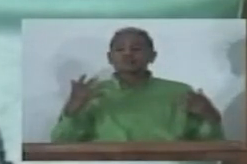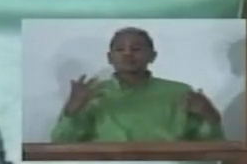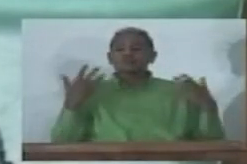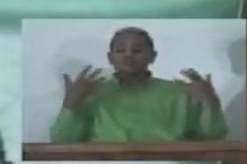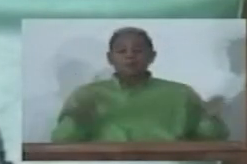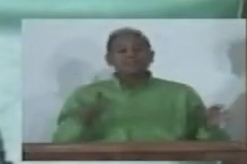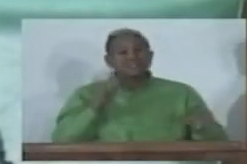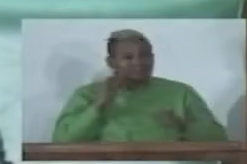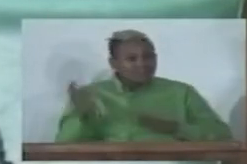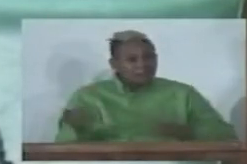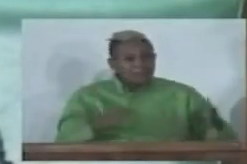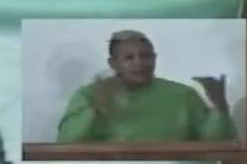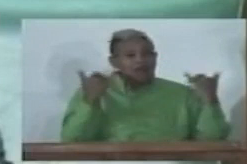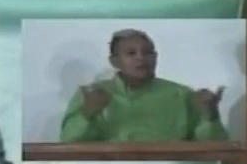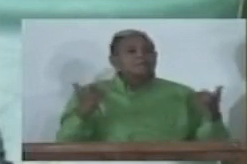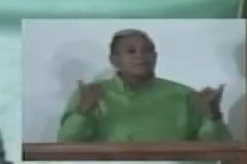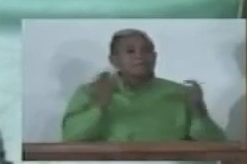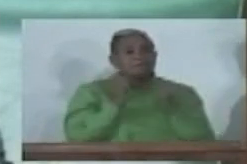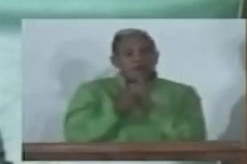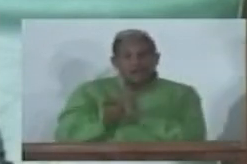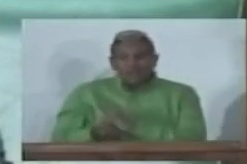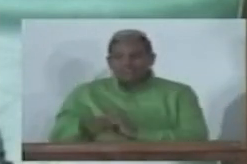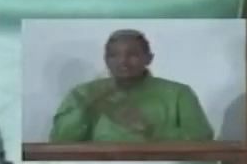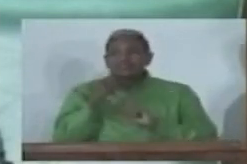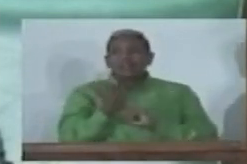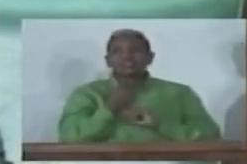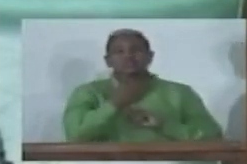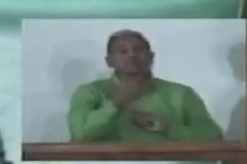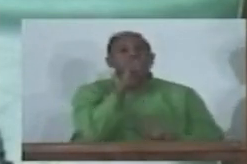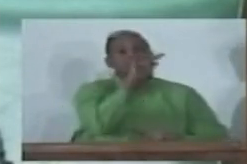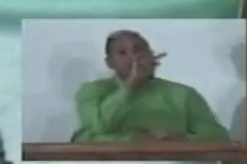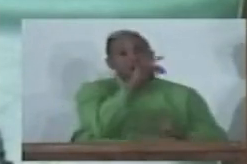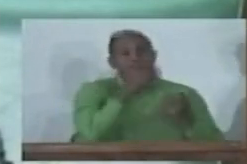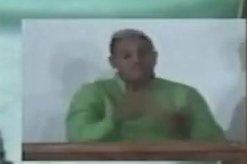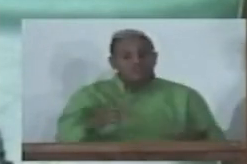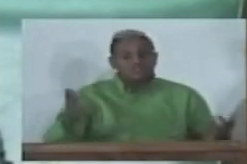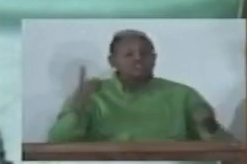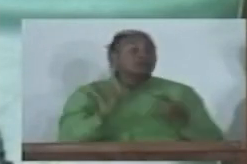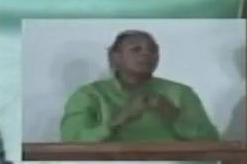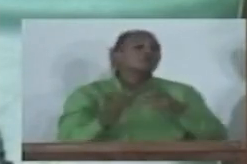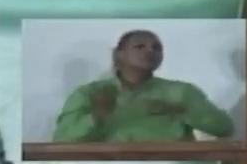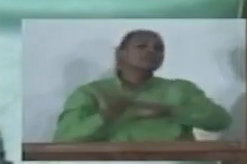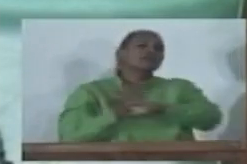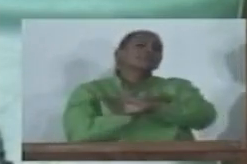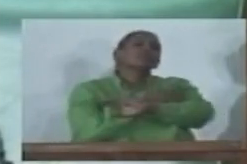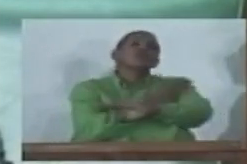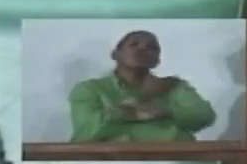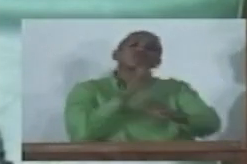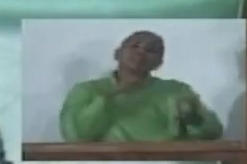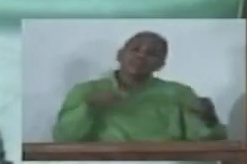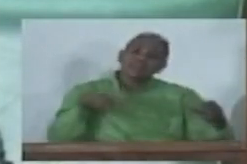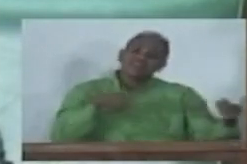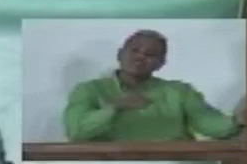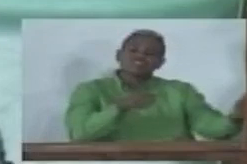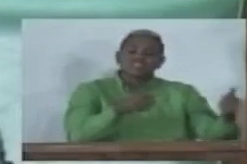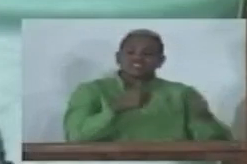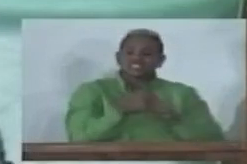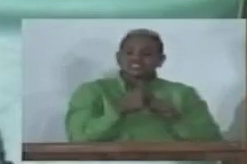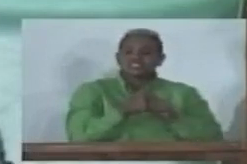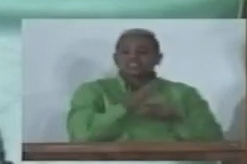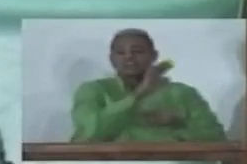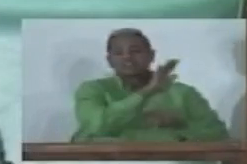modernization and expansion of the airport facilities, and also, Mr. President, to improve the efficiency of